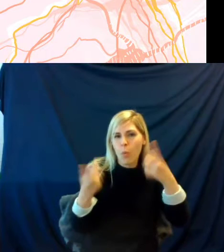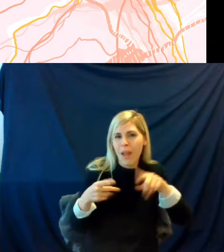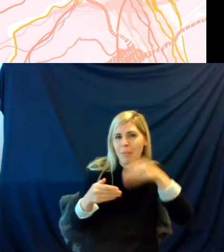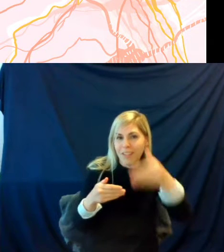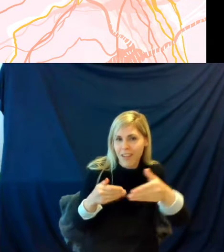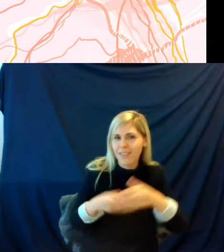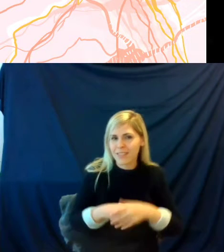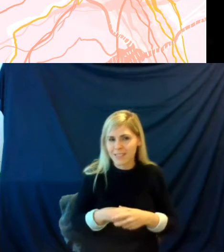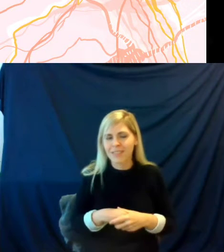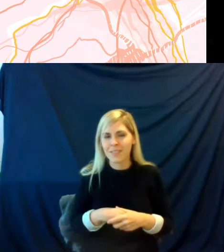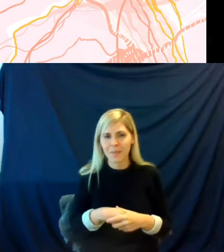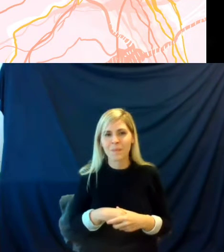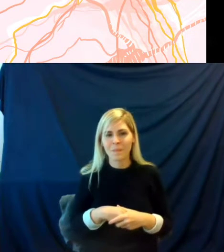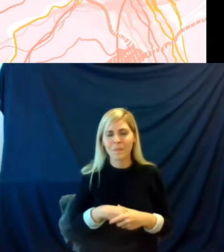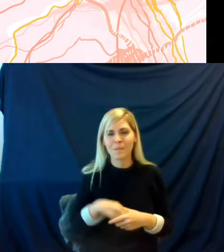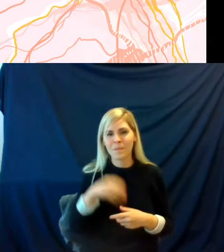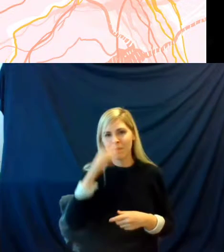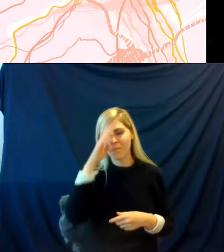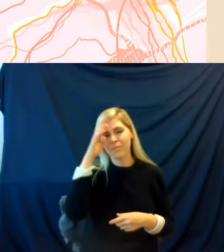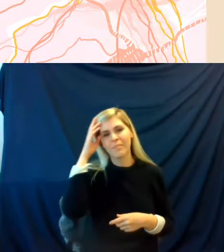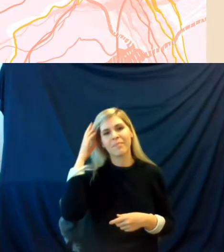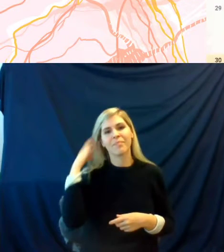kind of what's going to happen next.